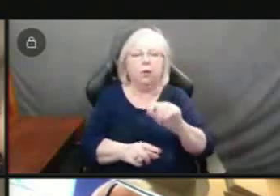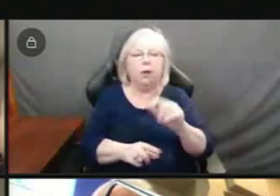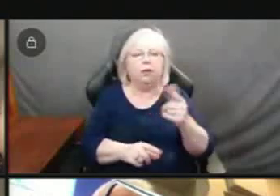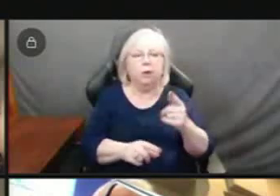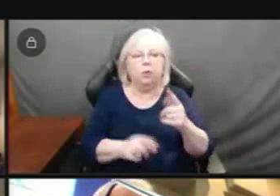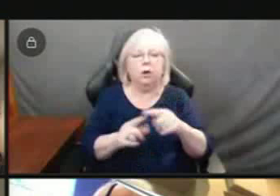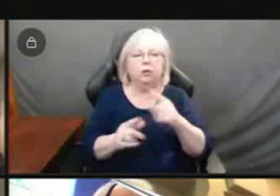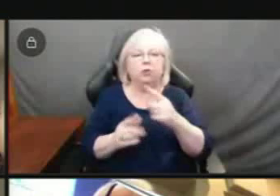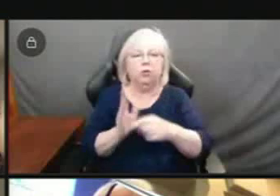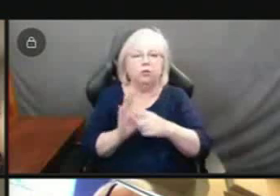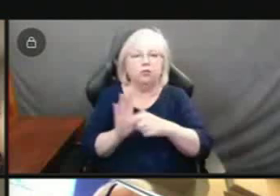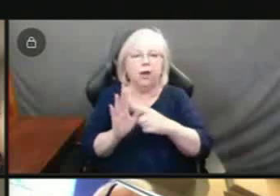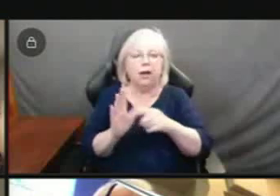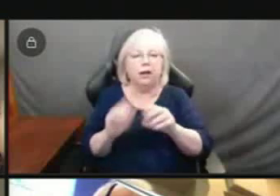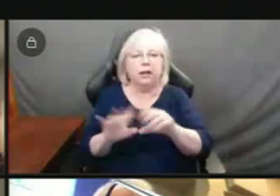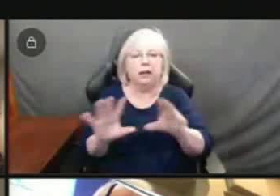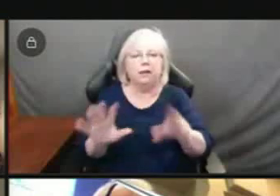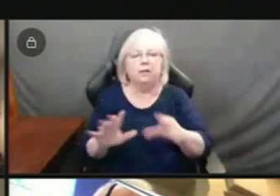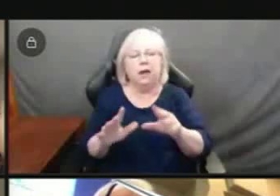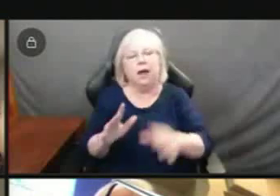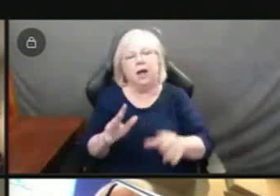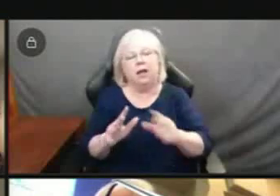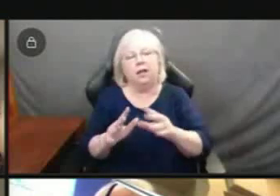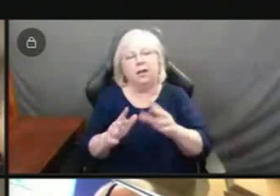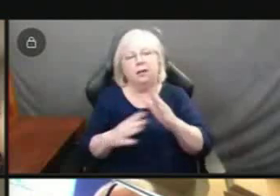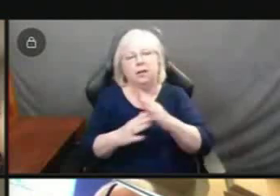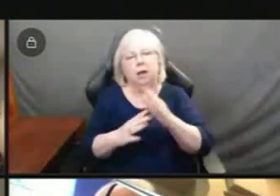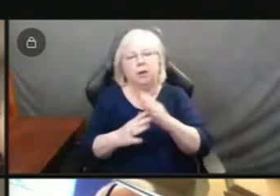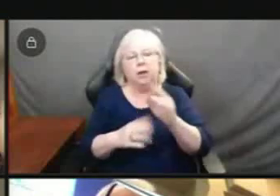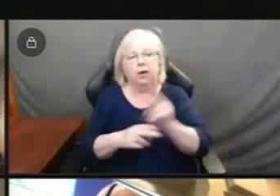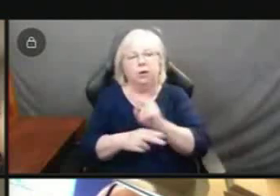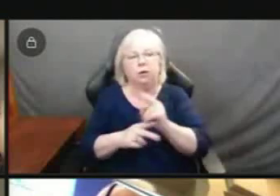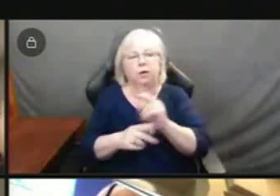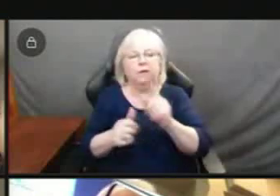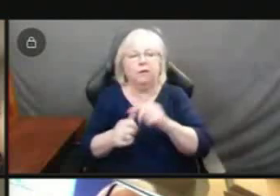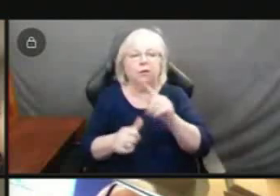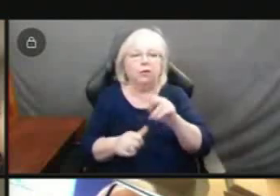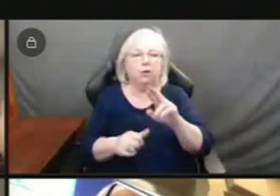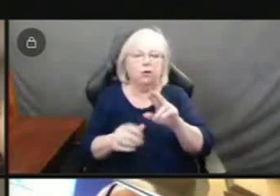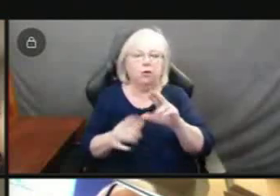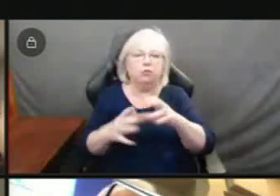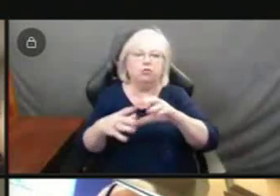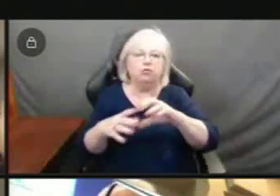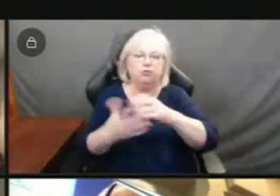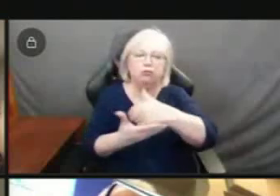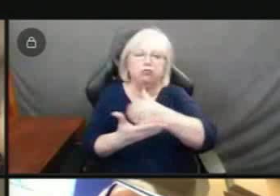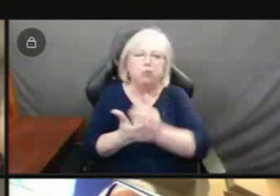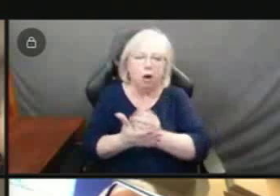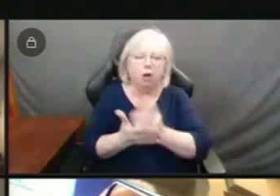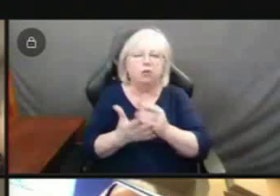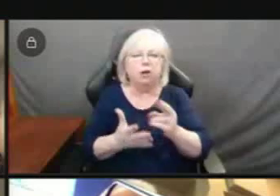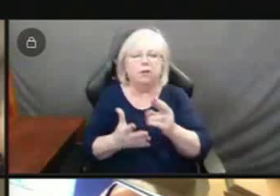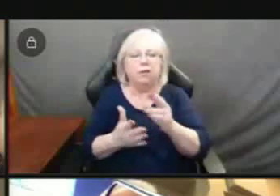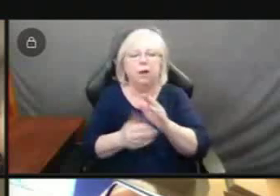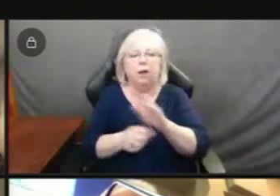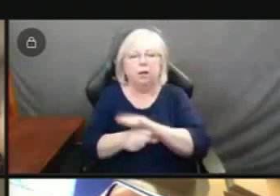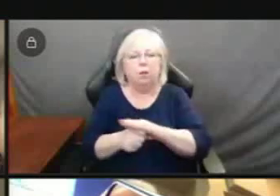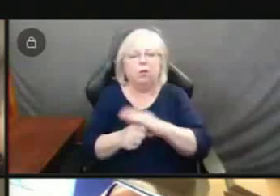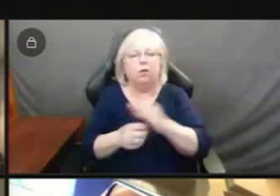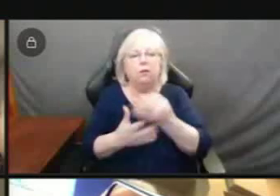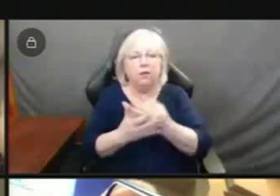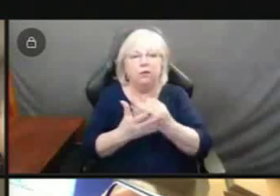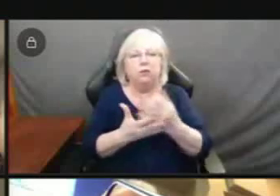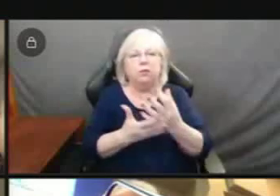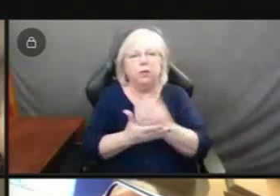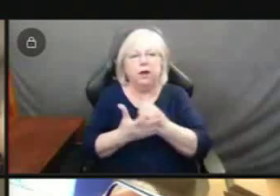correct and to clarify the primary intended uses of a portion of the first tranche of the City of Little Rock, Arkansas's allotment of local fiscal recovery